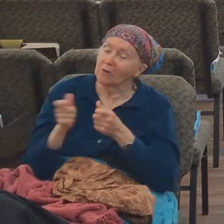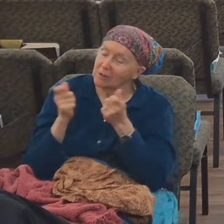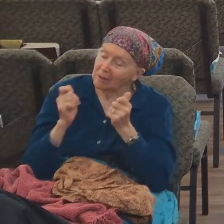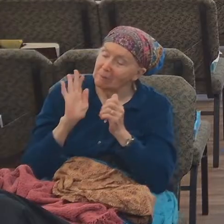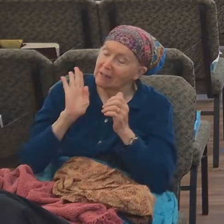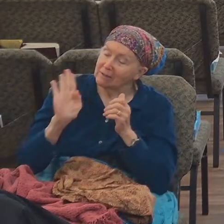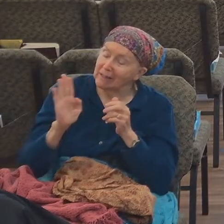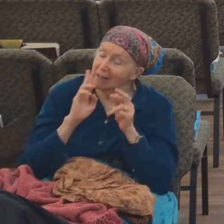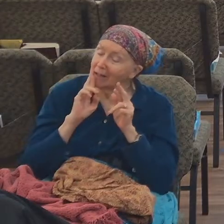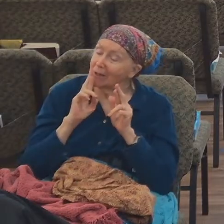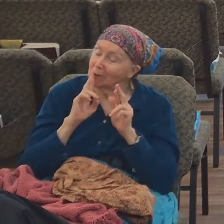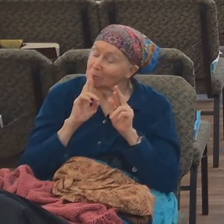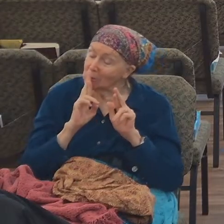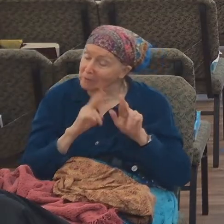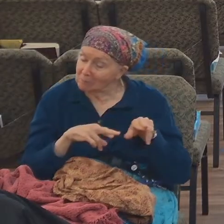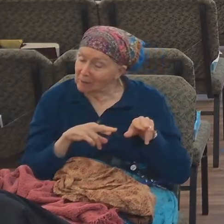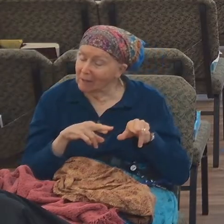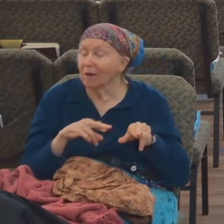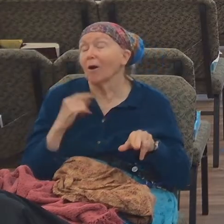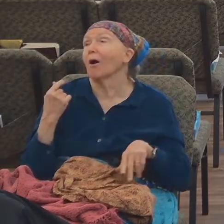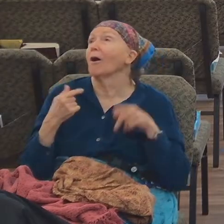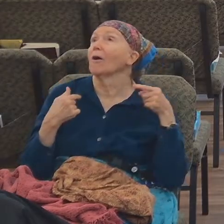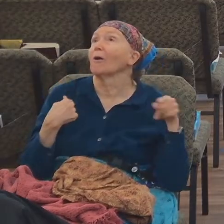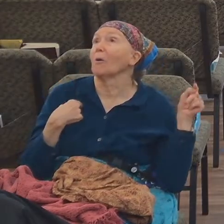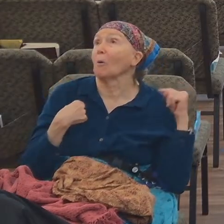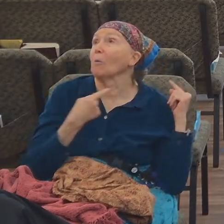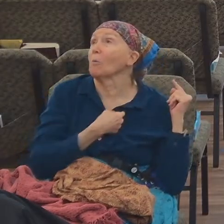too constantly thank God that